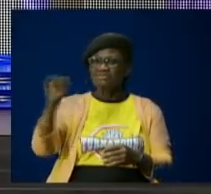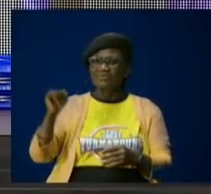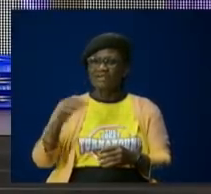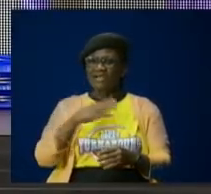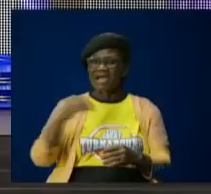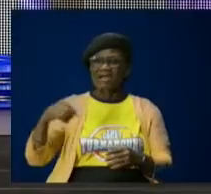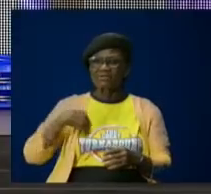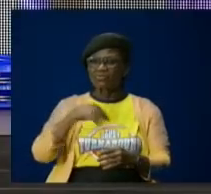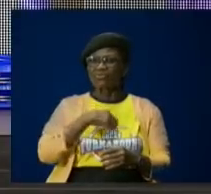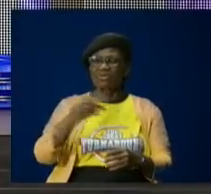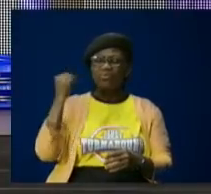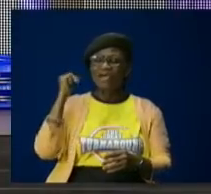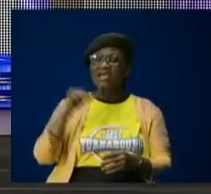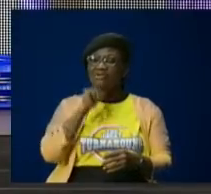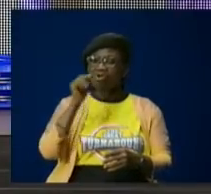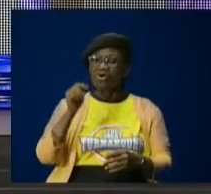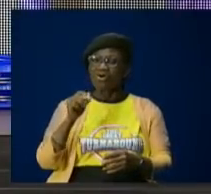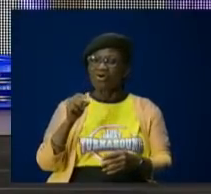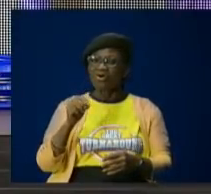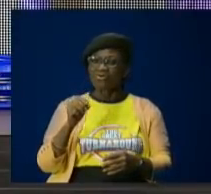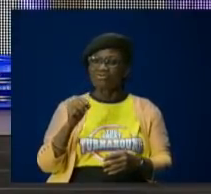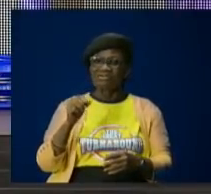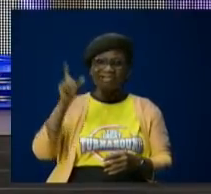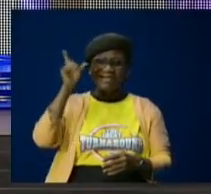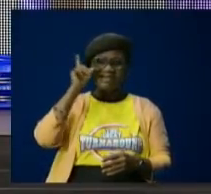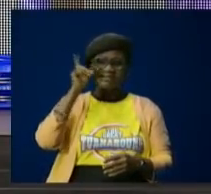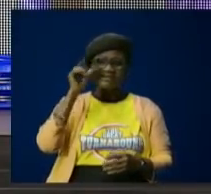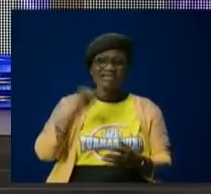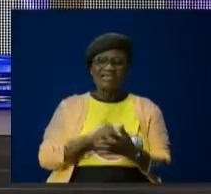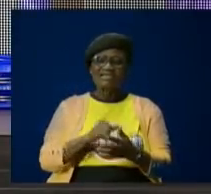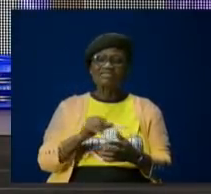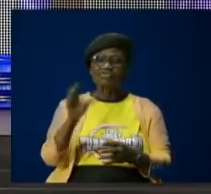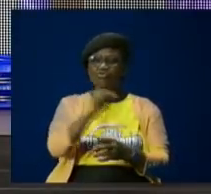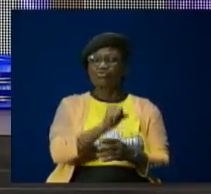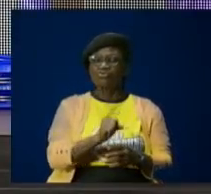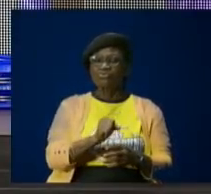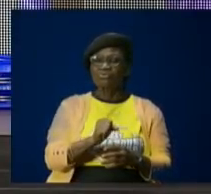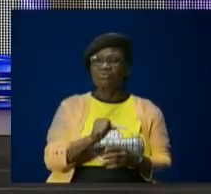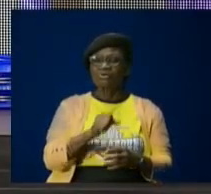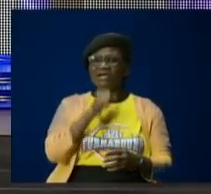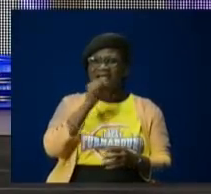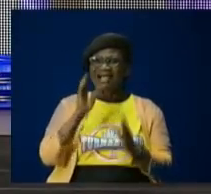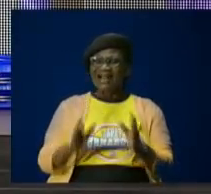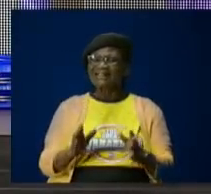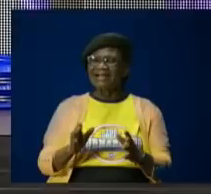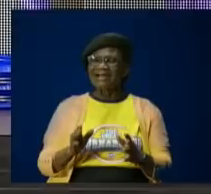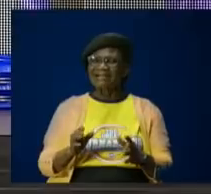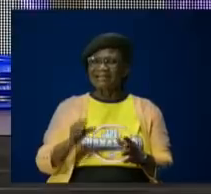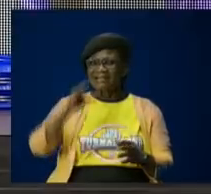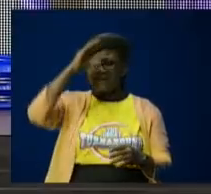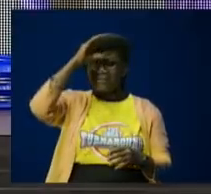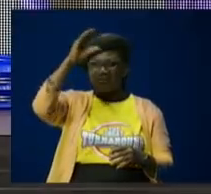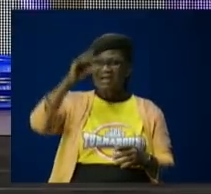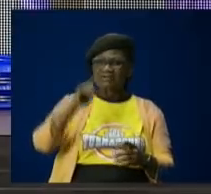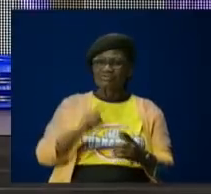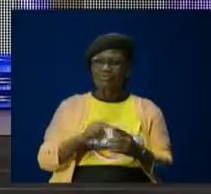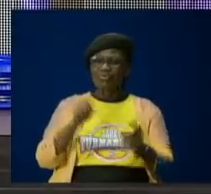It took an elderly man to point out to me, "Sir, God has been speaking.